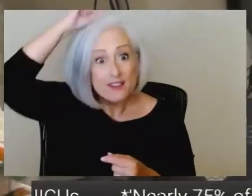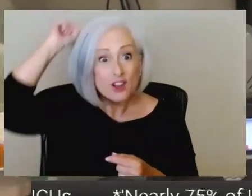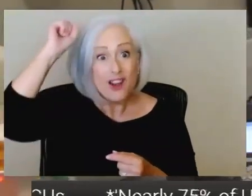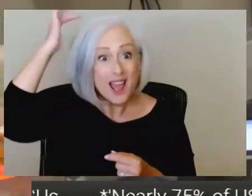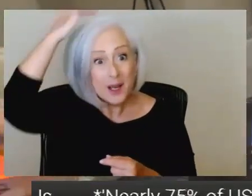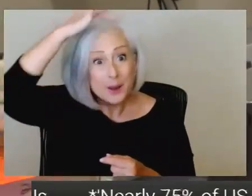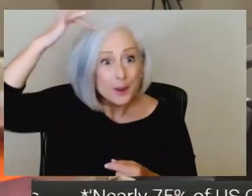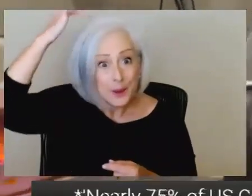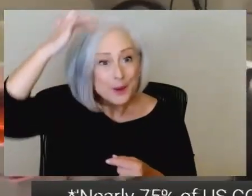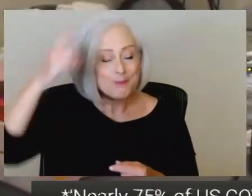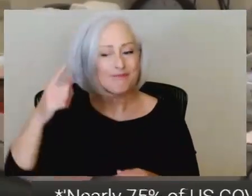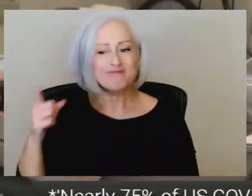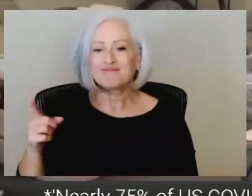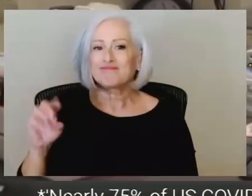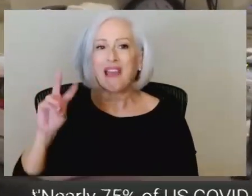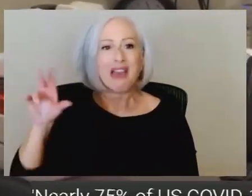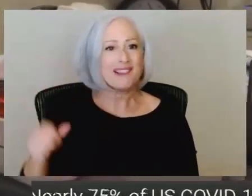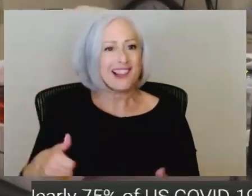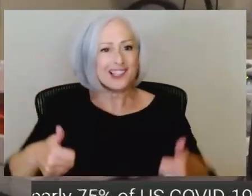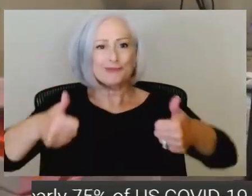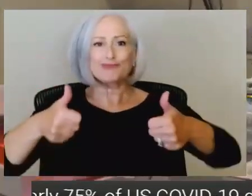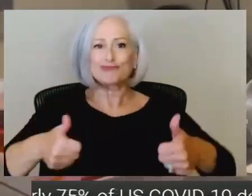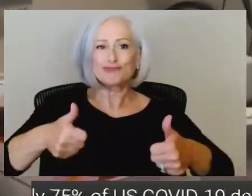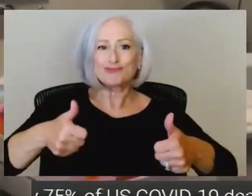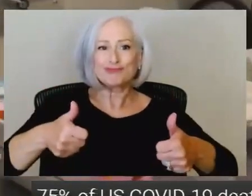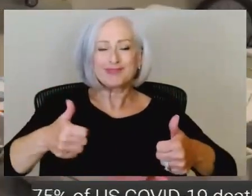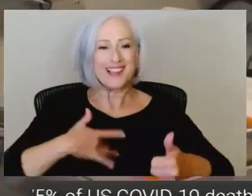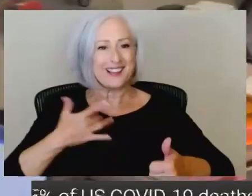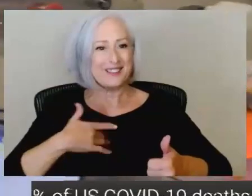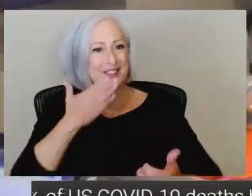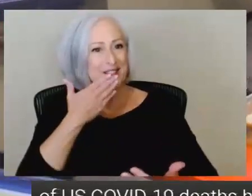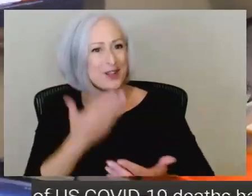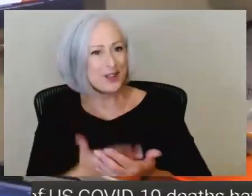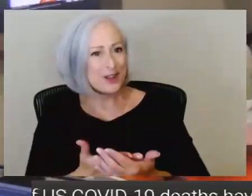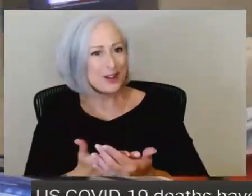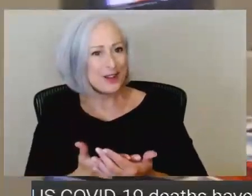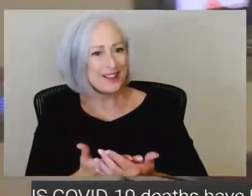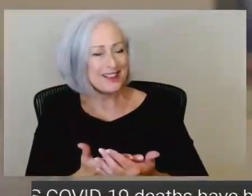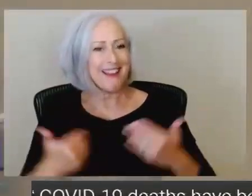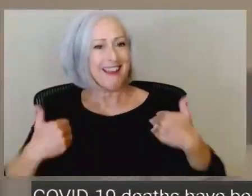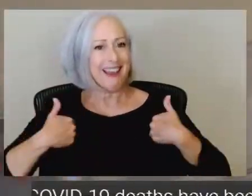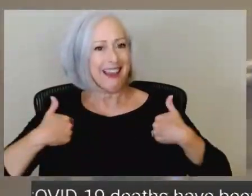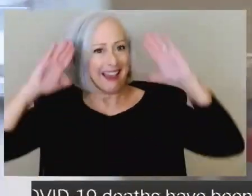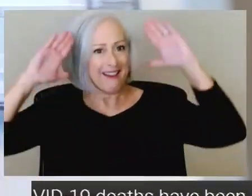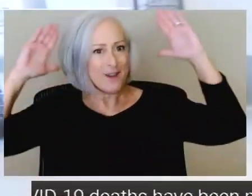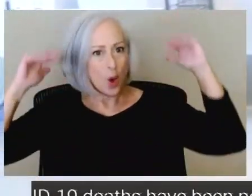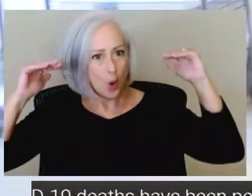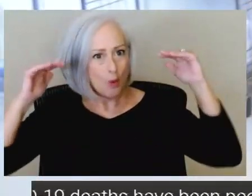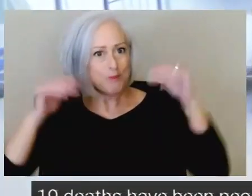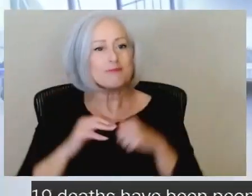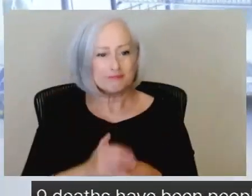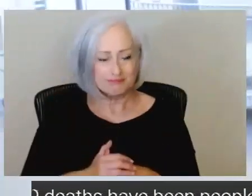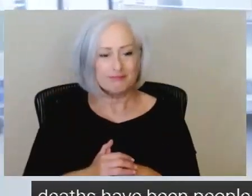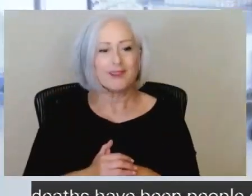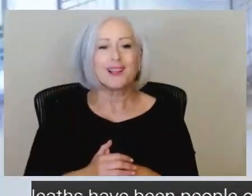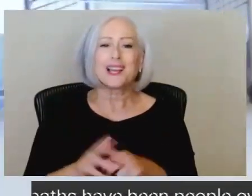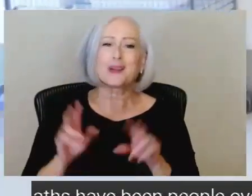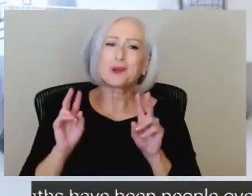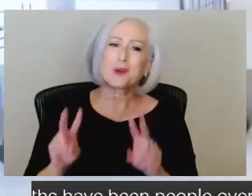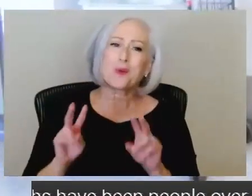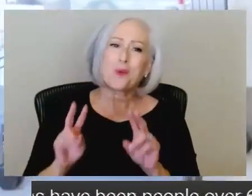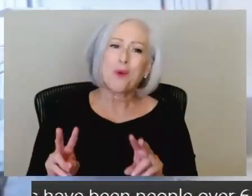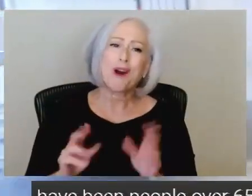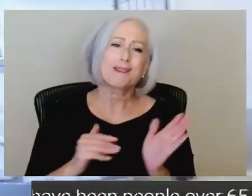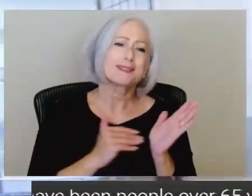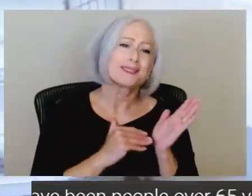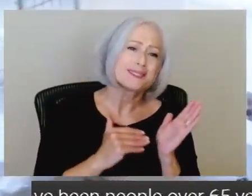thumbs up and said, "I'm feeling good, I'm feeling hopeful." And then we watched these gentle doctors and nurses and the surgeon.